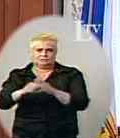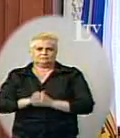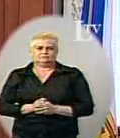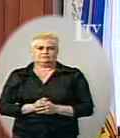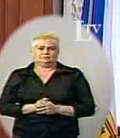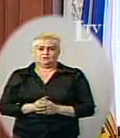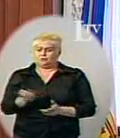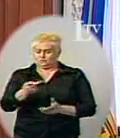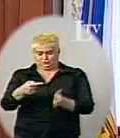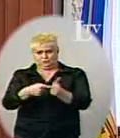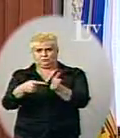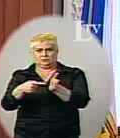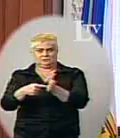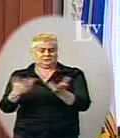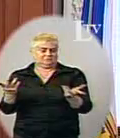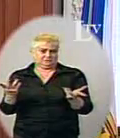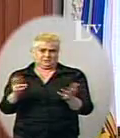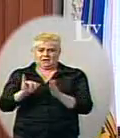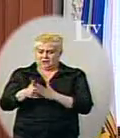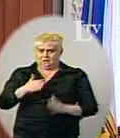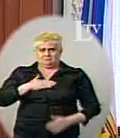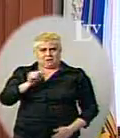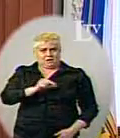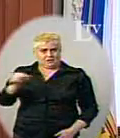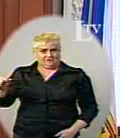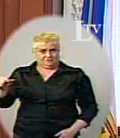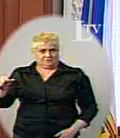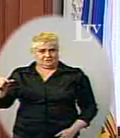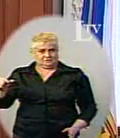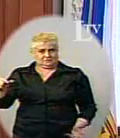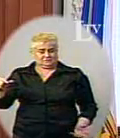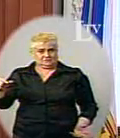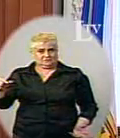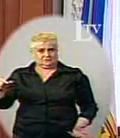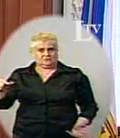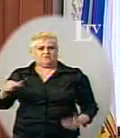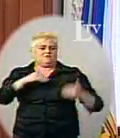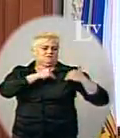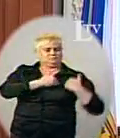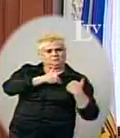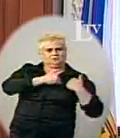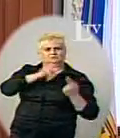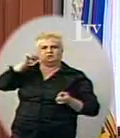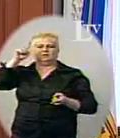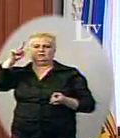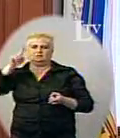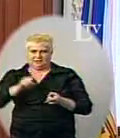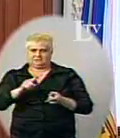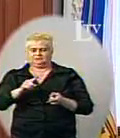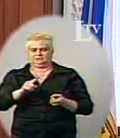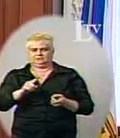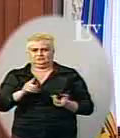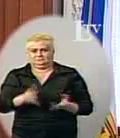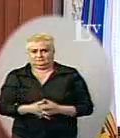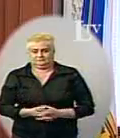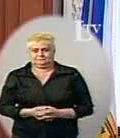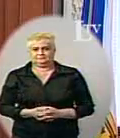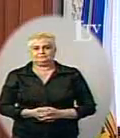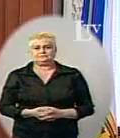excellent examples of how my government is reducing the burden for those most in need.